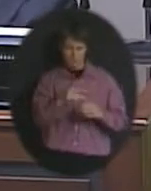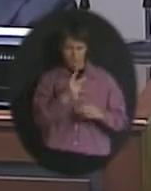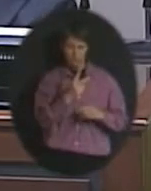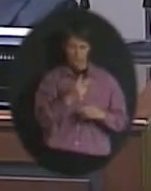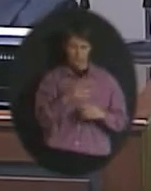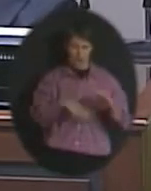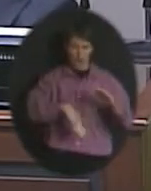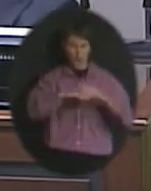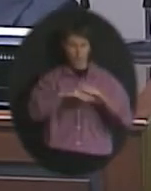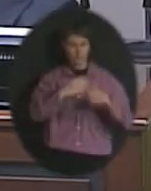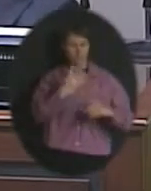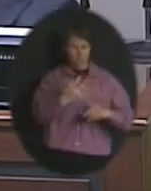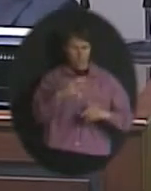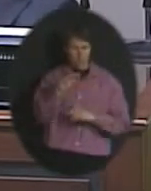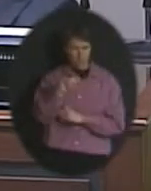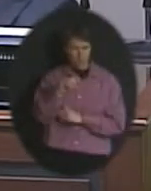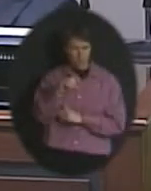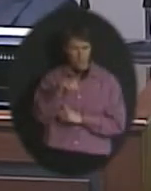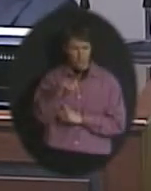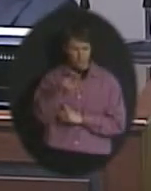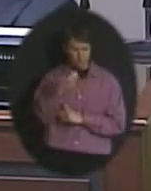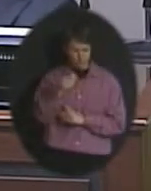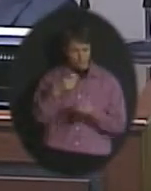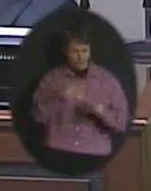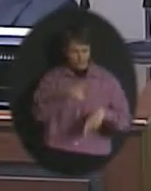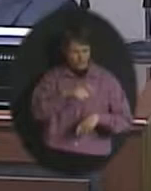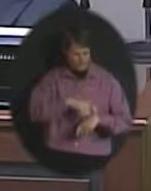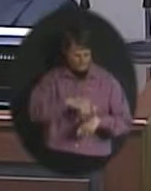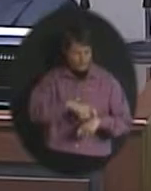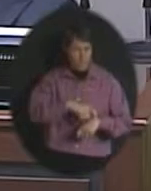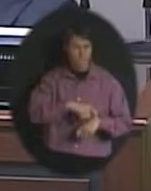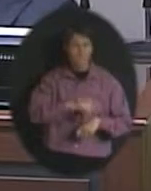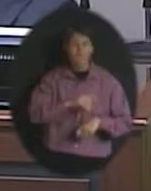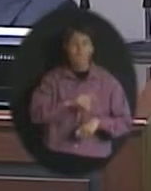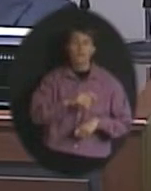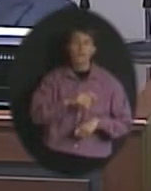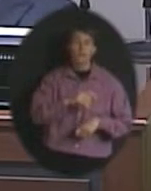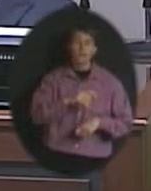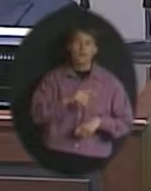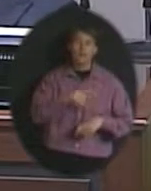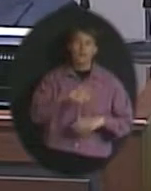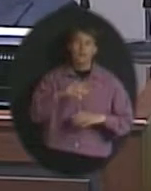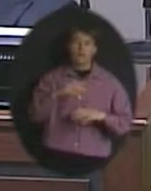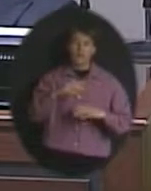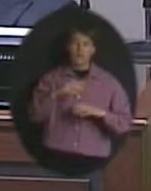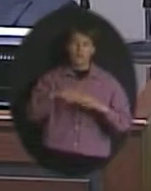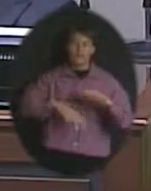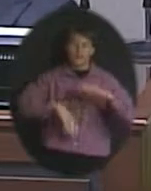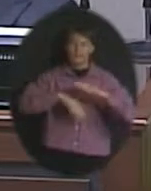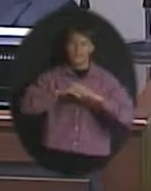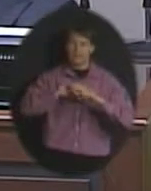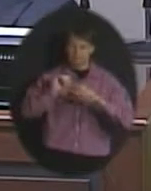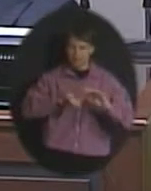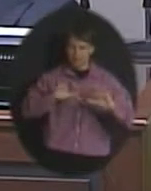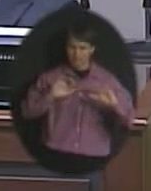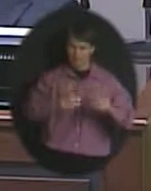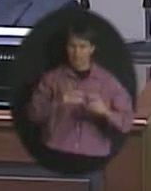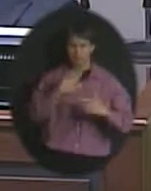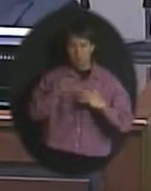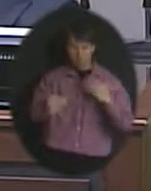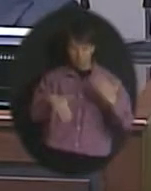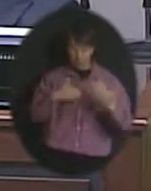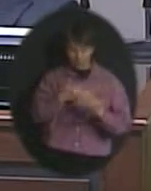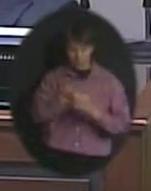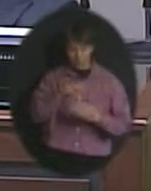up to four during that time. And then the capacity on the class would be all of the